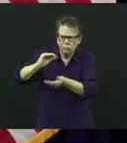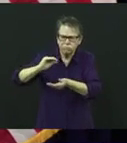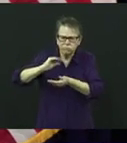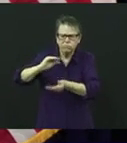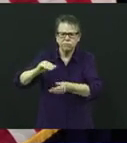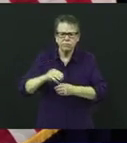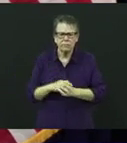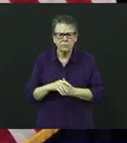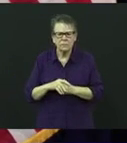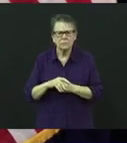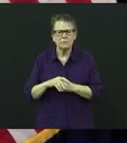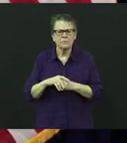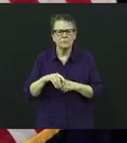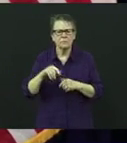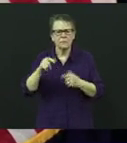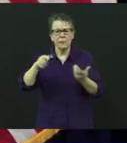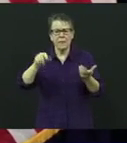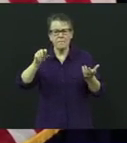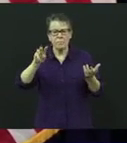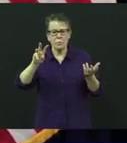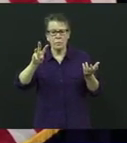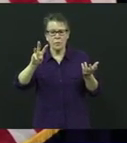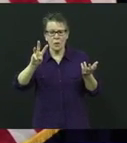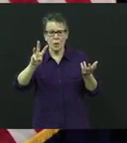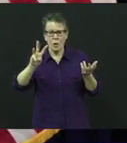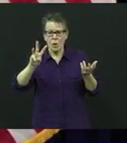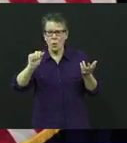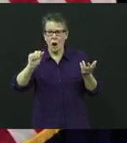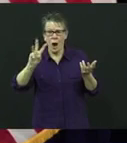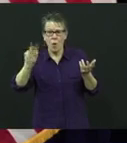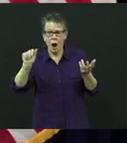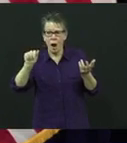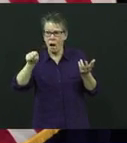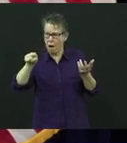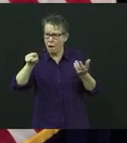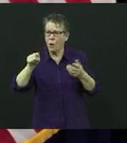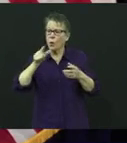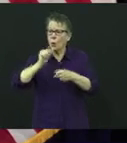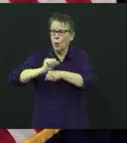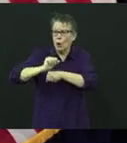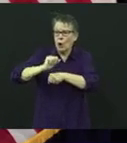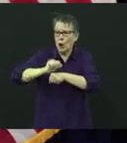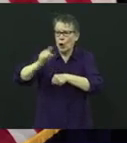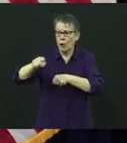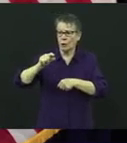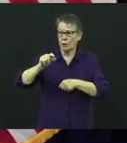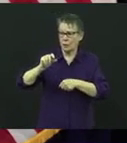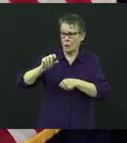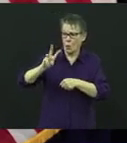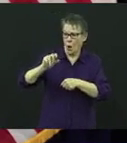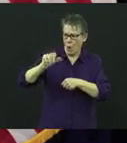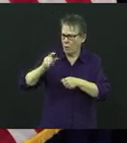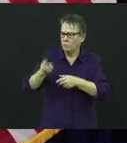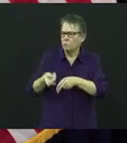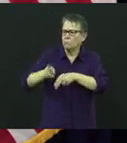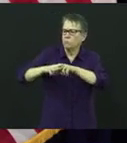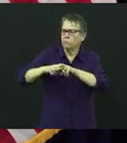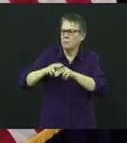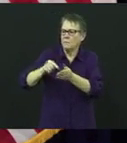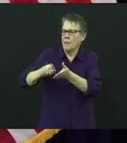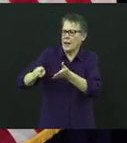Fitters Local 24, Jim McManus and his team contributing masks. Sherwin-Williams contributing